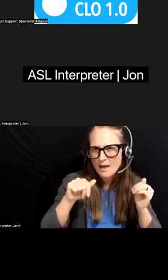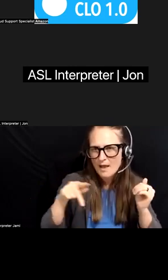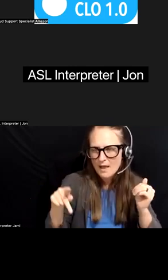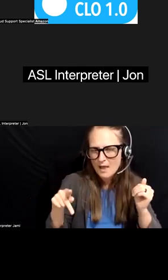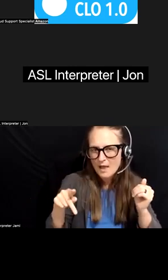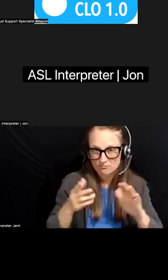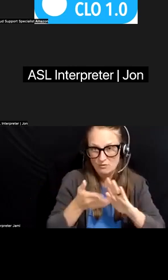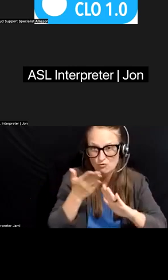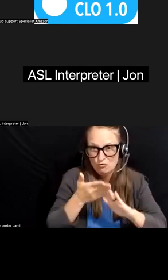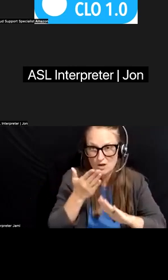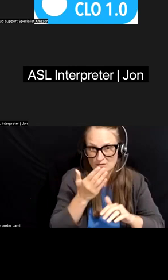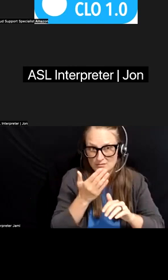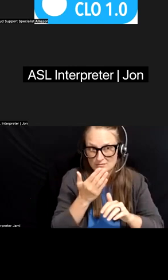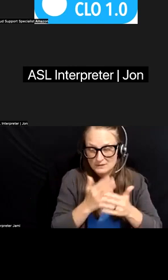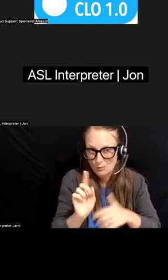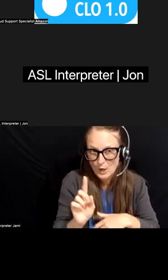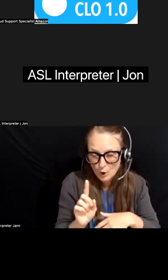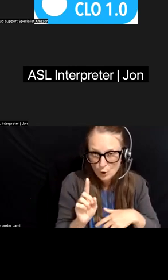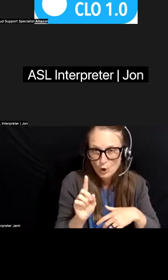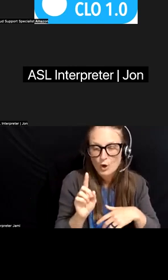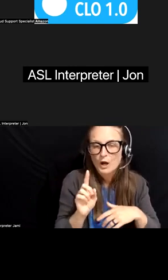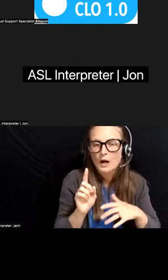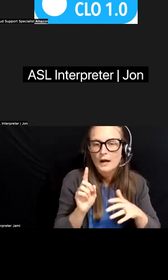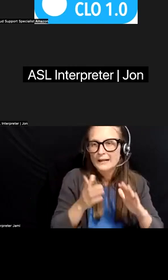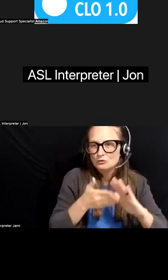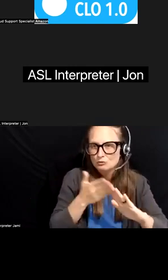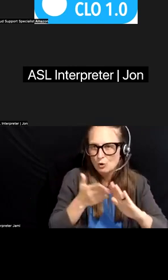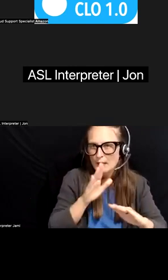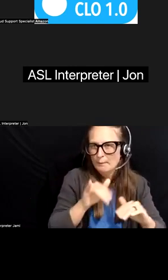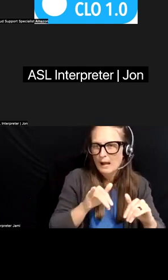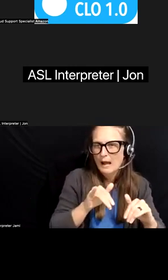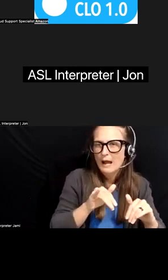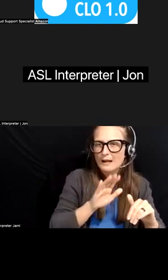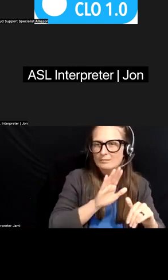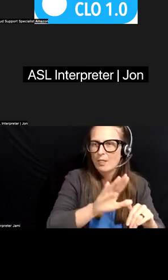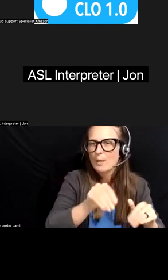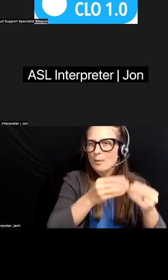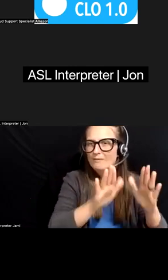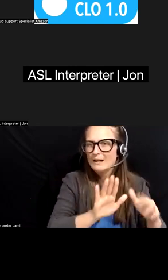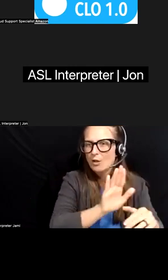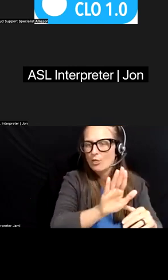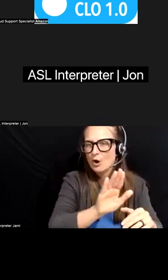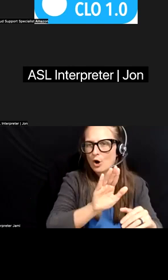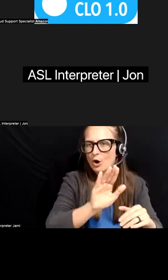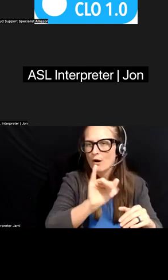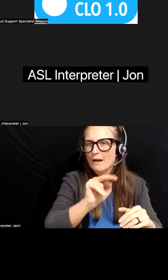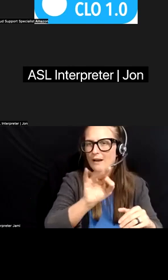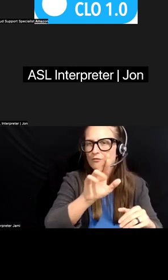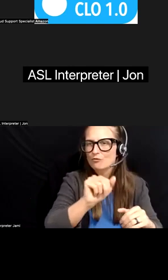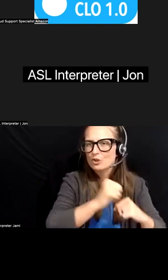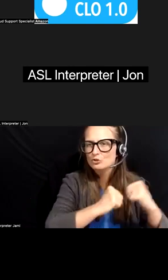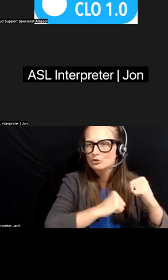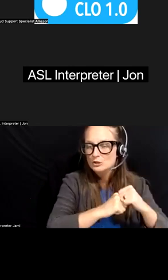run somewhere, right? And it's running by the provider's infrastructure, and you as the consumer is